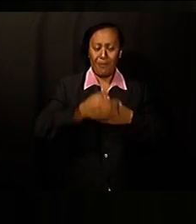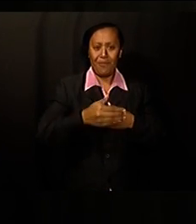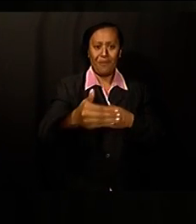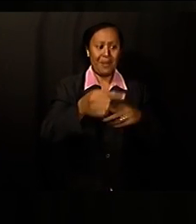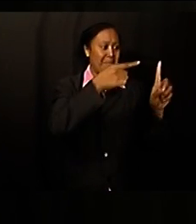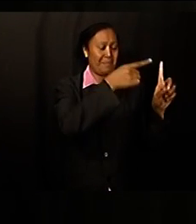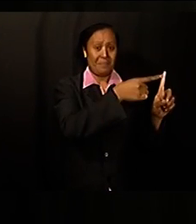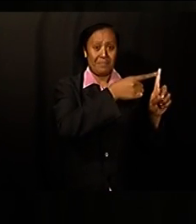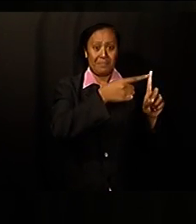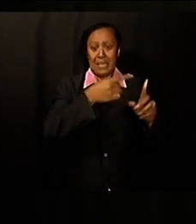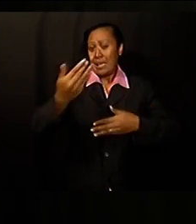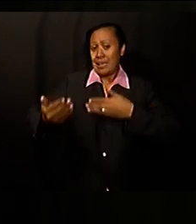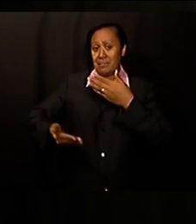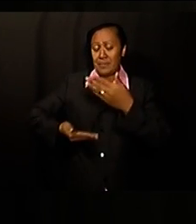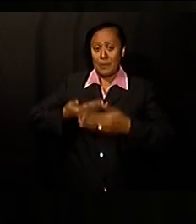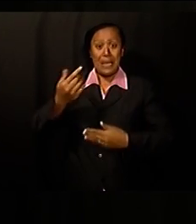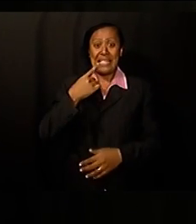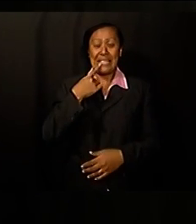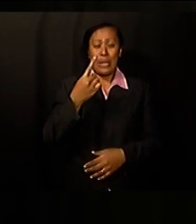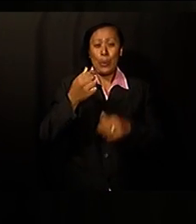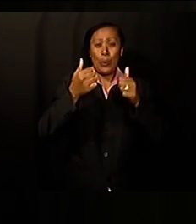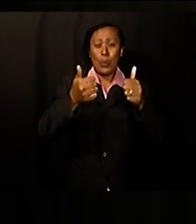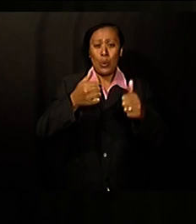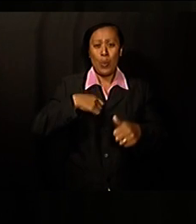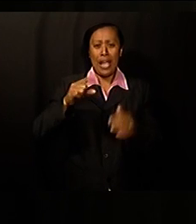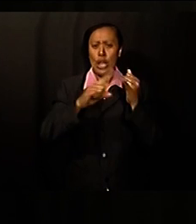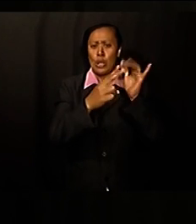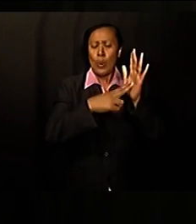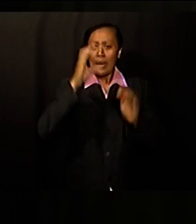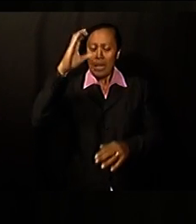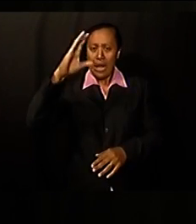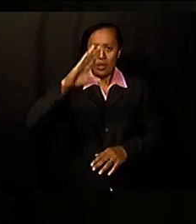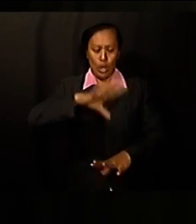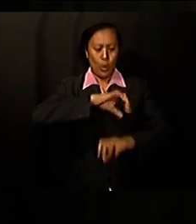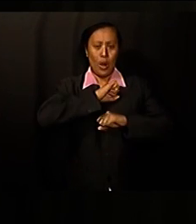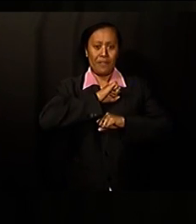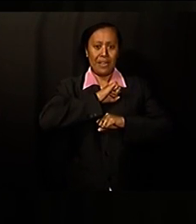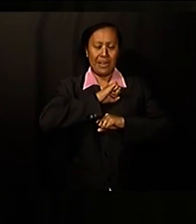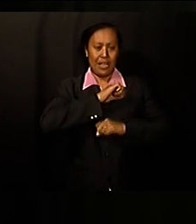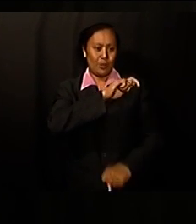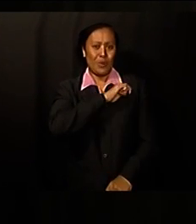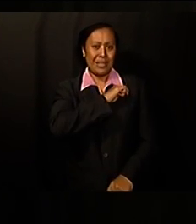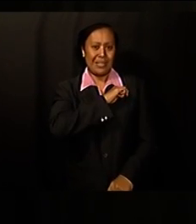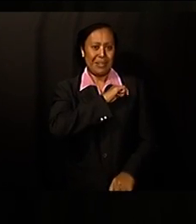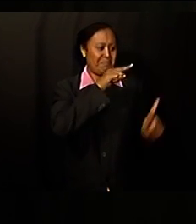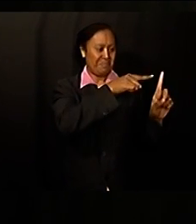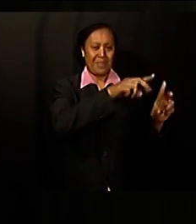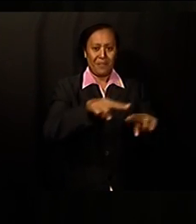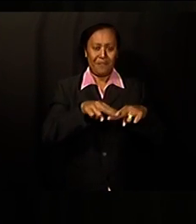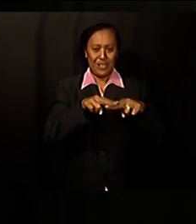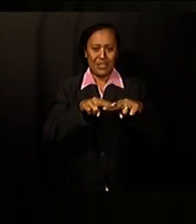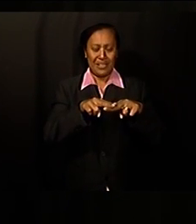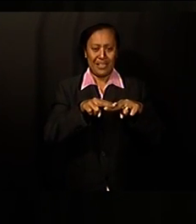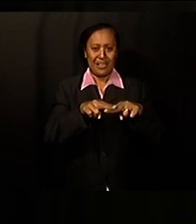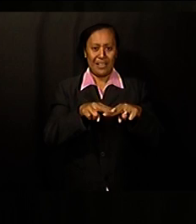year. Ambassador Thompson expressed deep gratitude for the confidence shown by the General Assembly in entrusting this role to